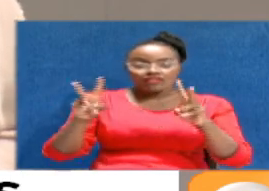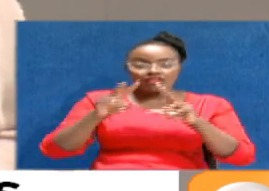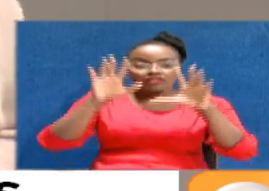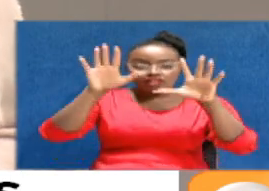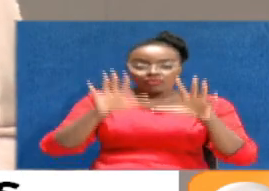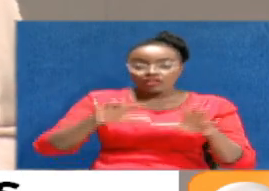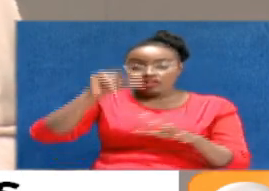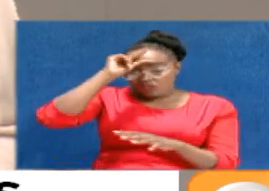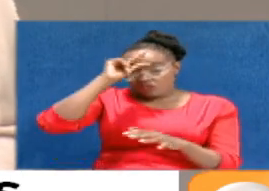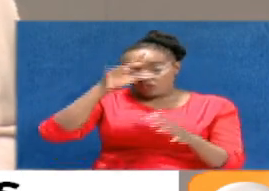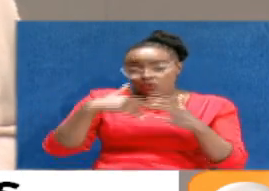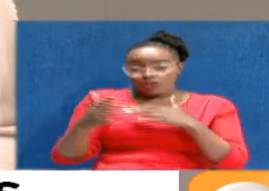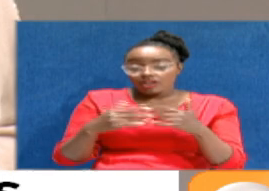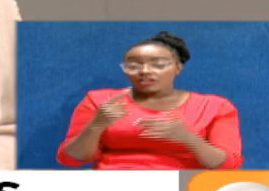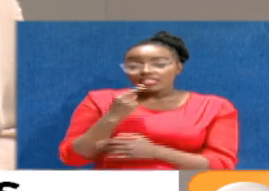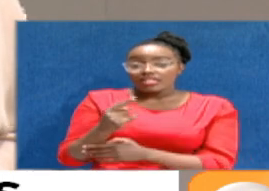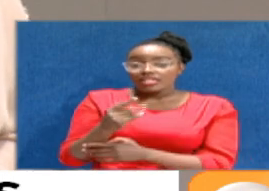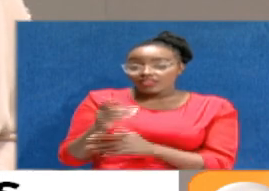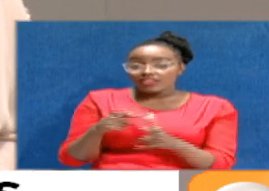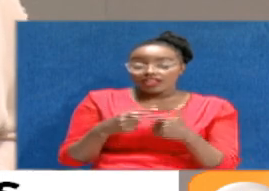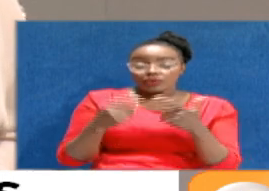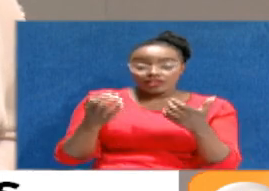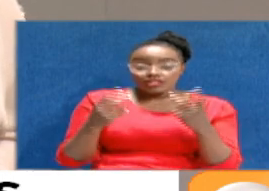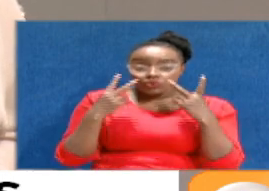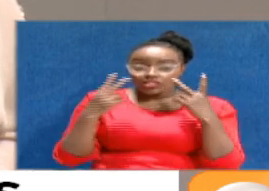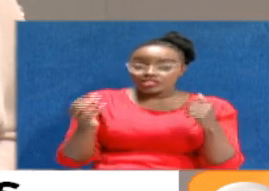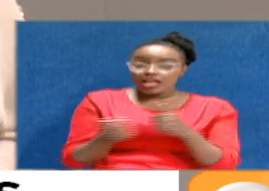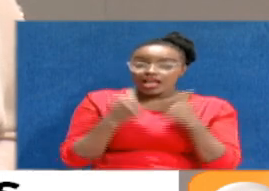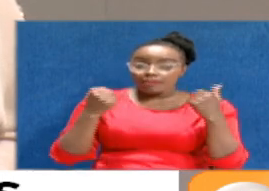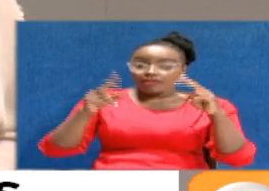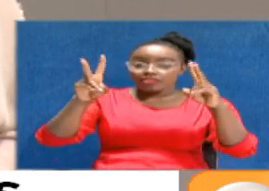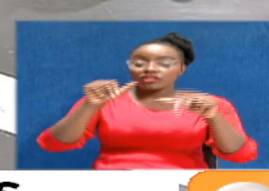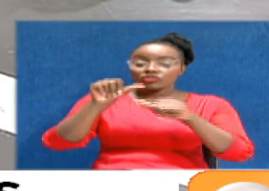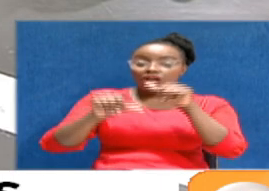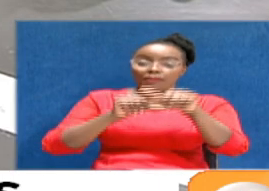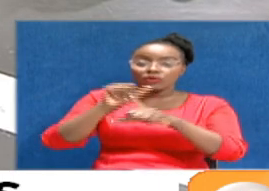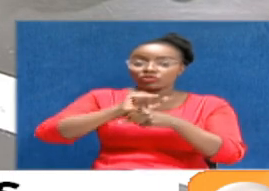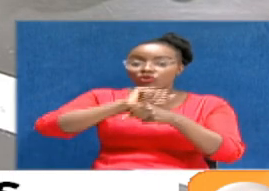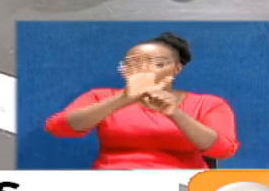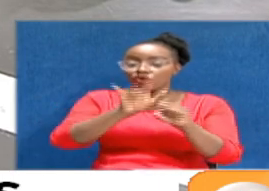matter on the ground. And despite what is being said up here, we need to see it happening.